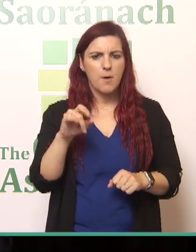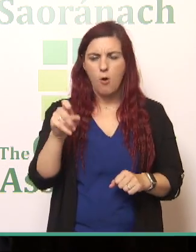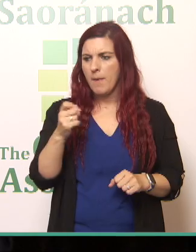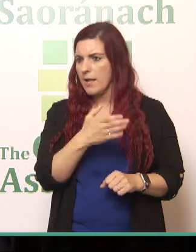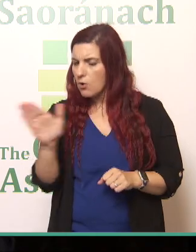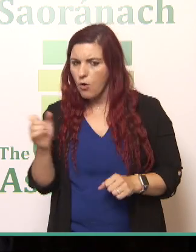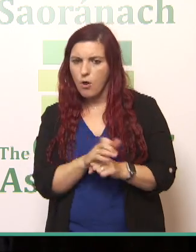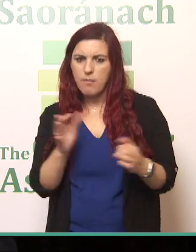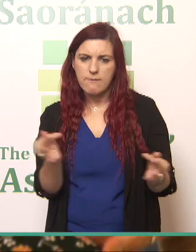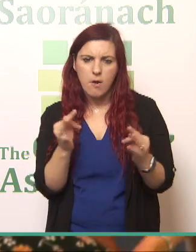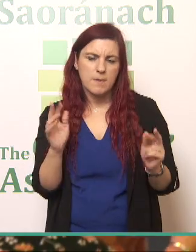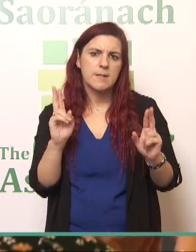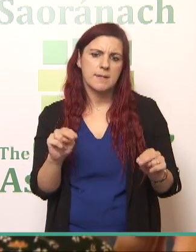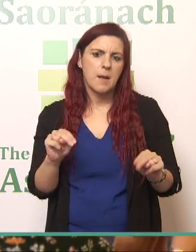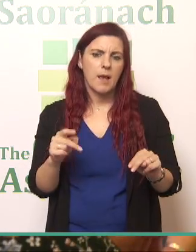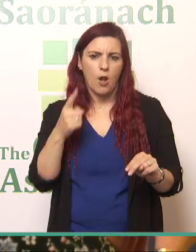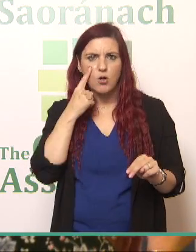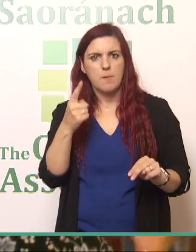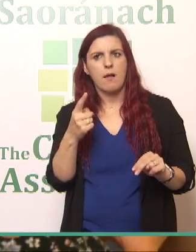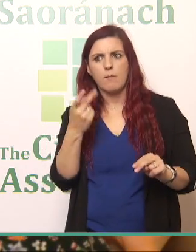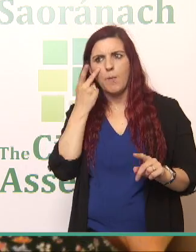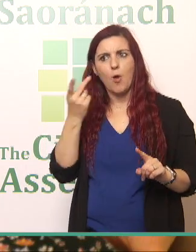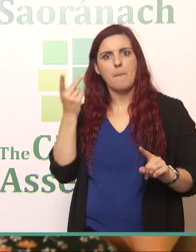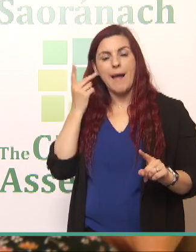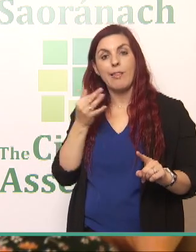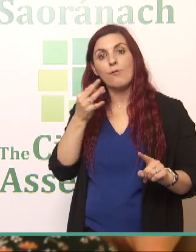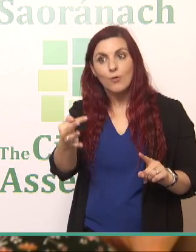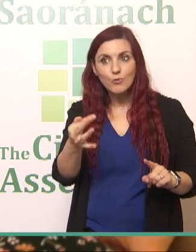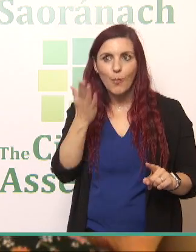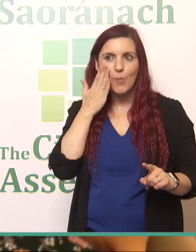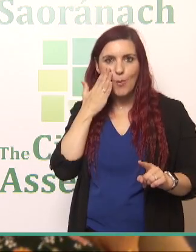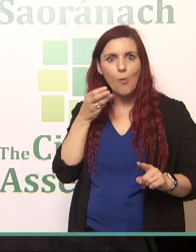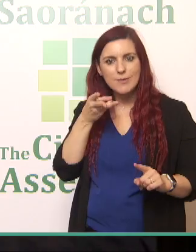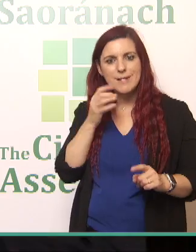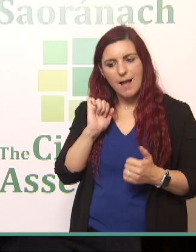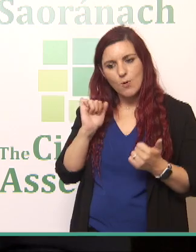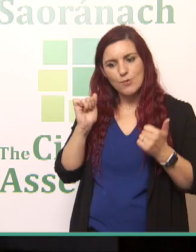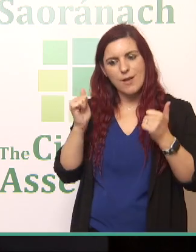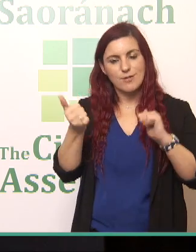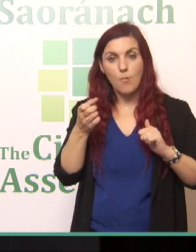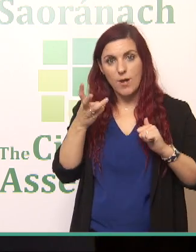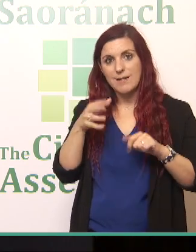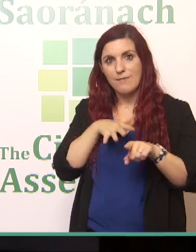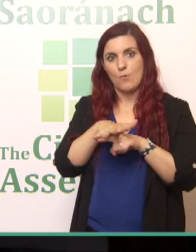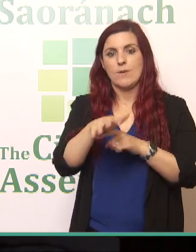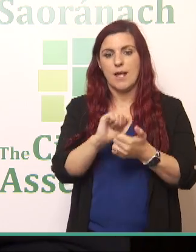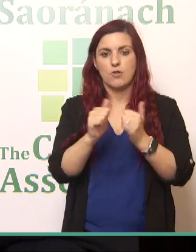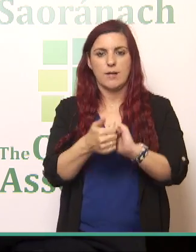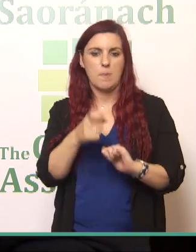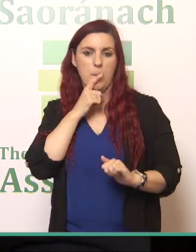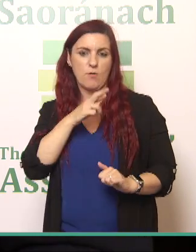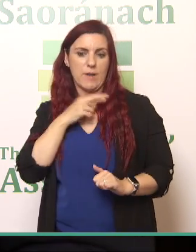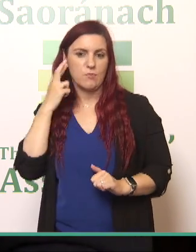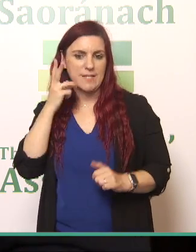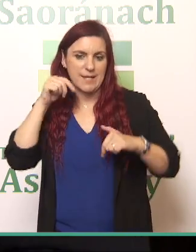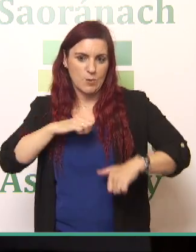there can be built upon in the years ahead and have a huge benefit for the years ahead. But I suppose my real reason for coming here today